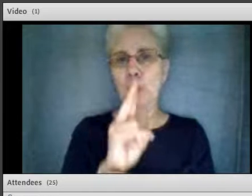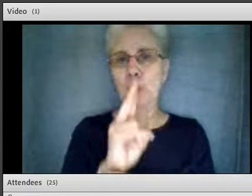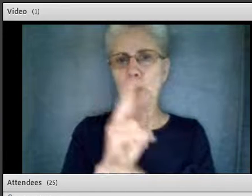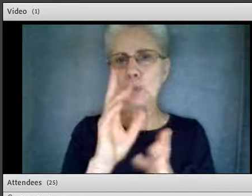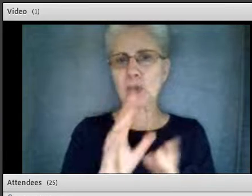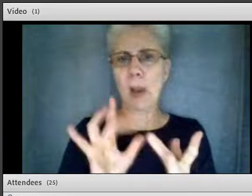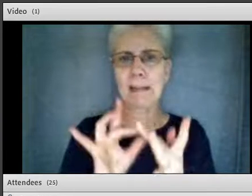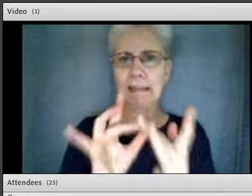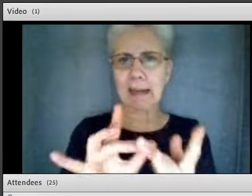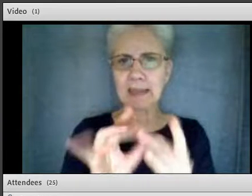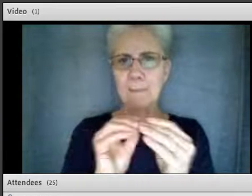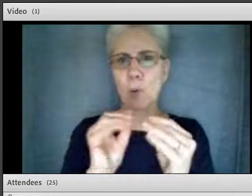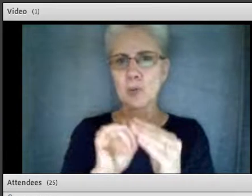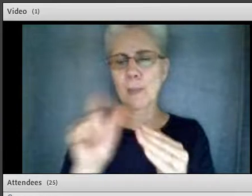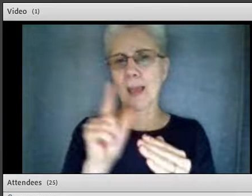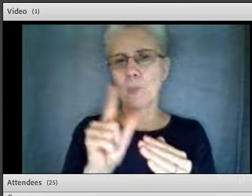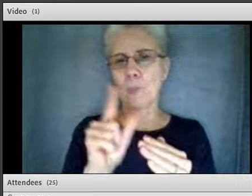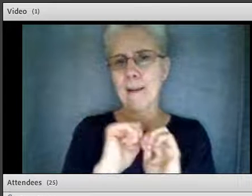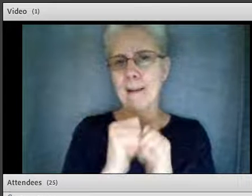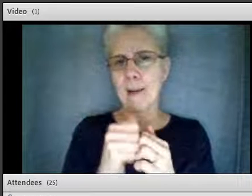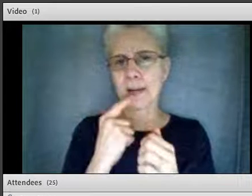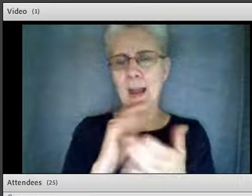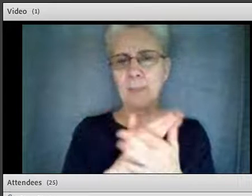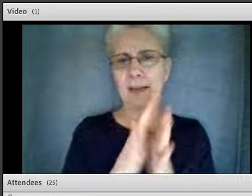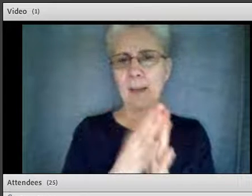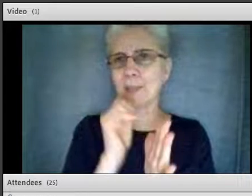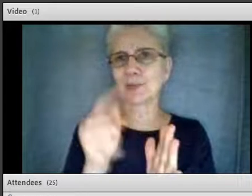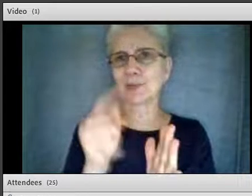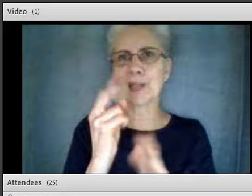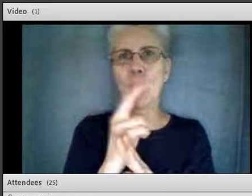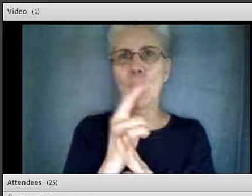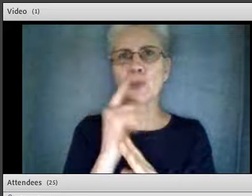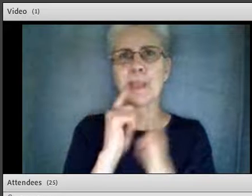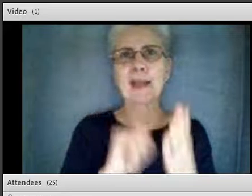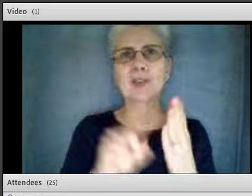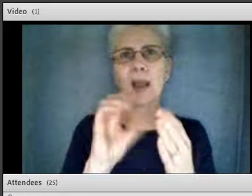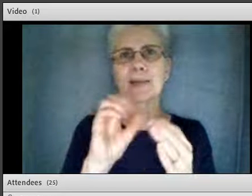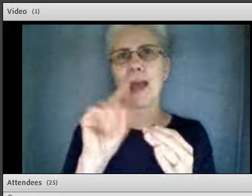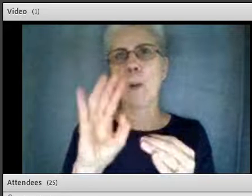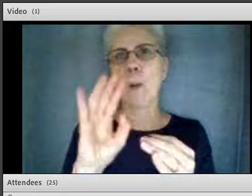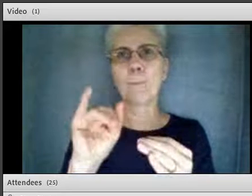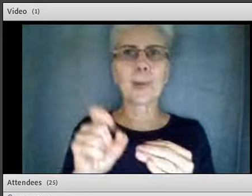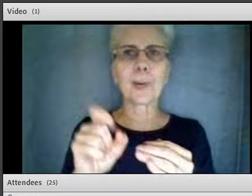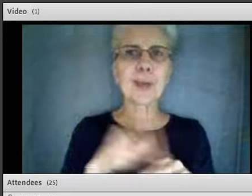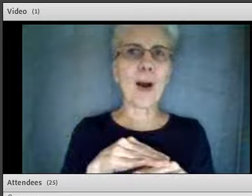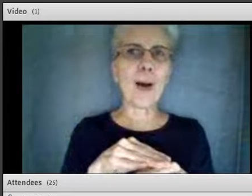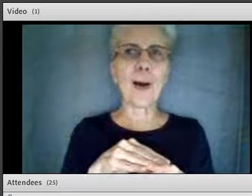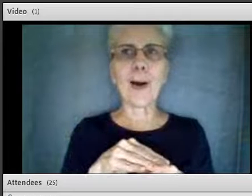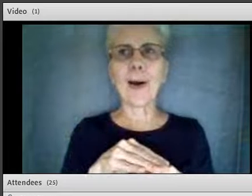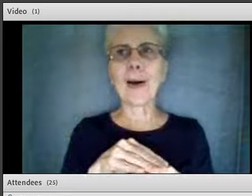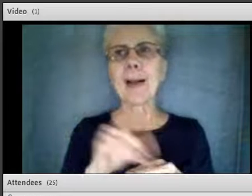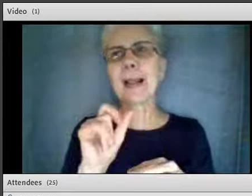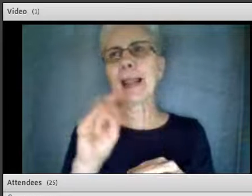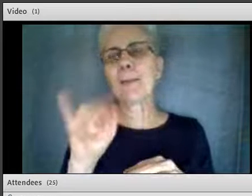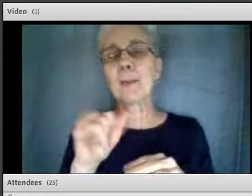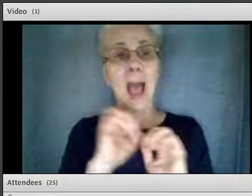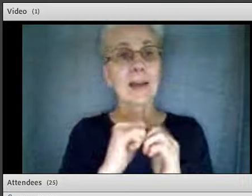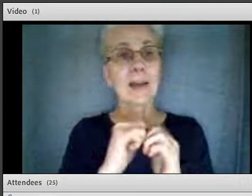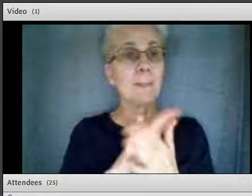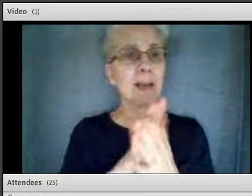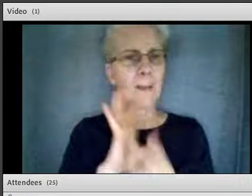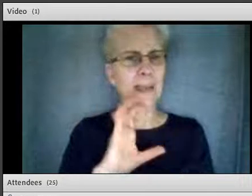How can I become not just a user who checks out books on Libby, but how can I become an engaged user in your library?